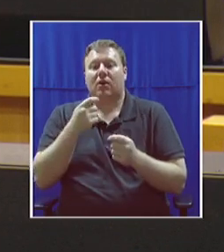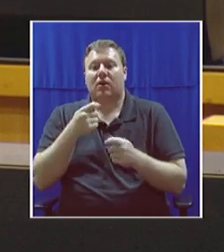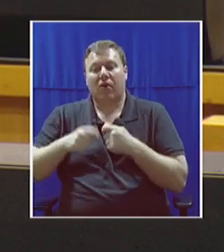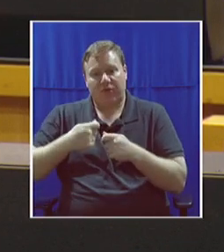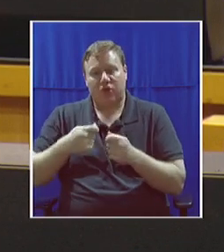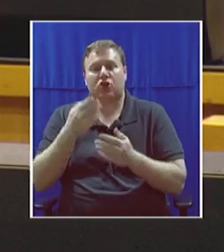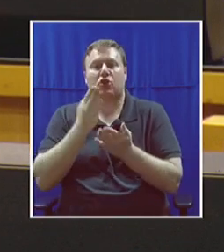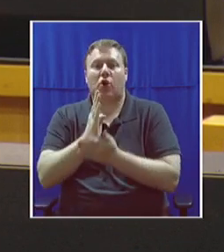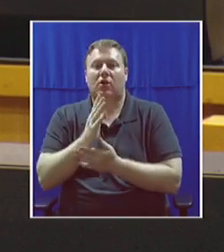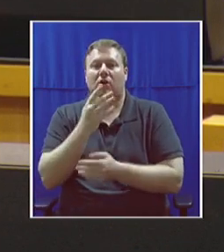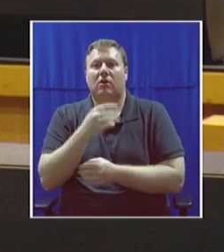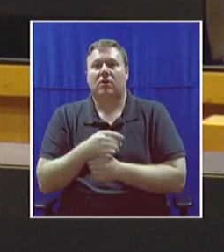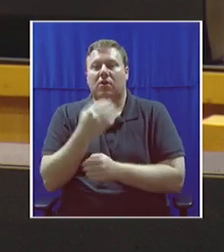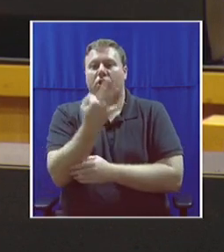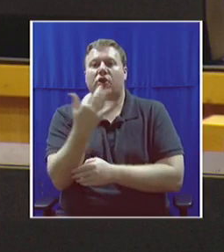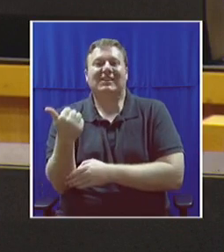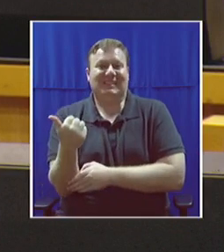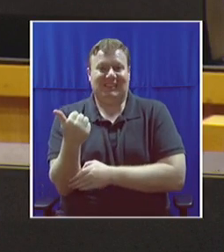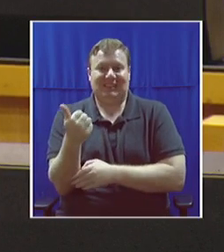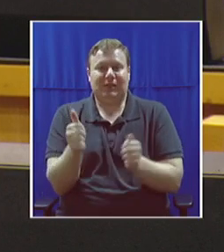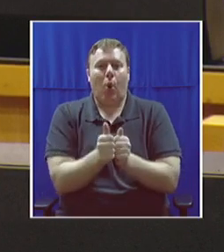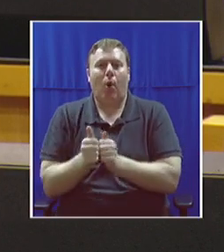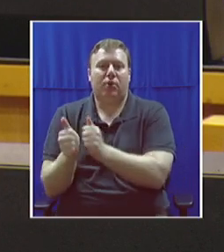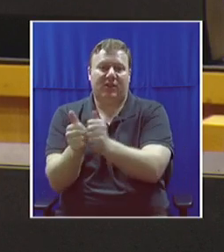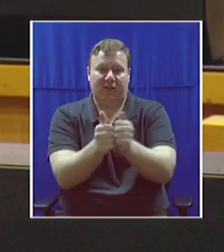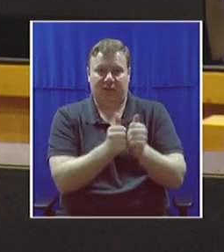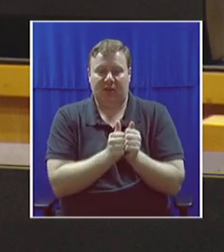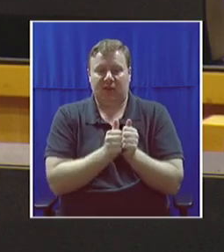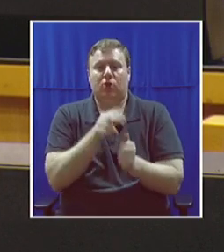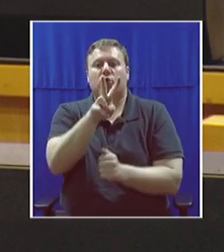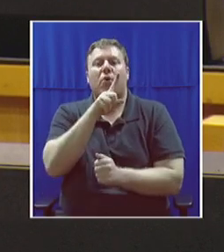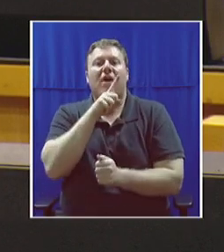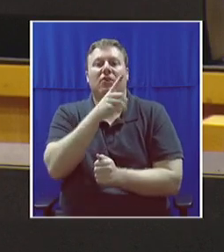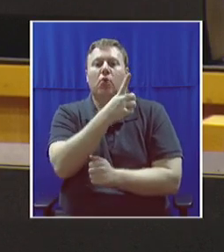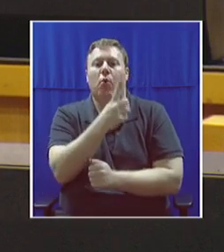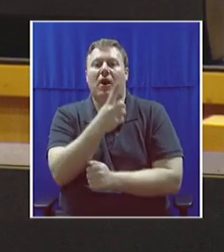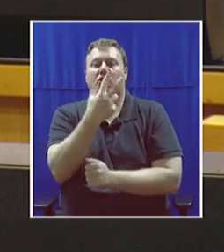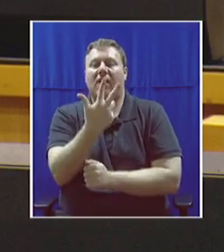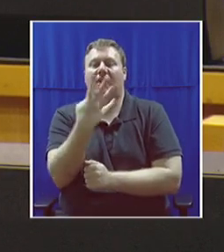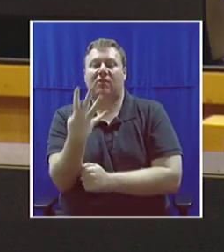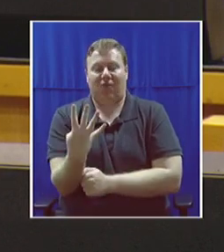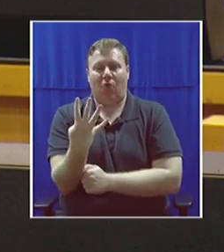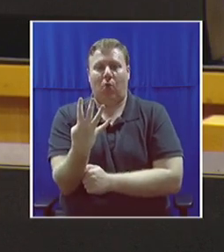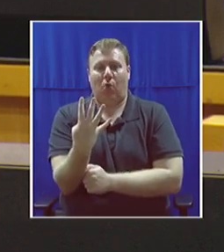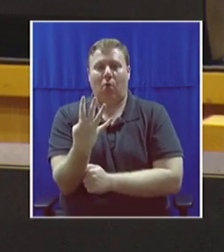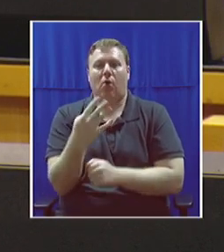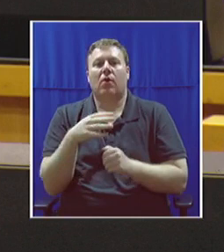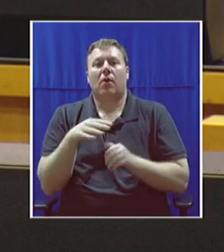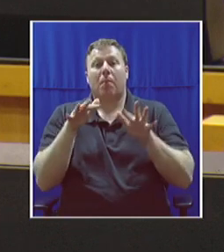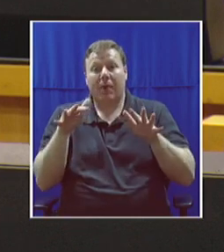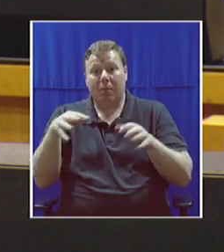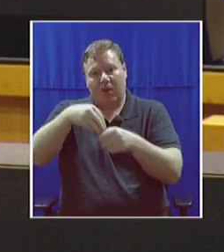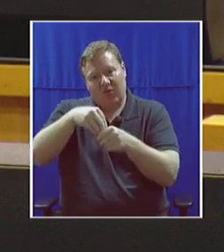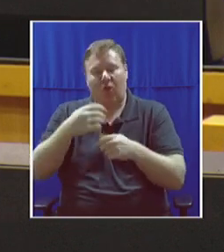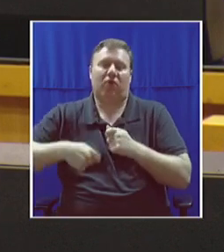to over 36 cooperatives involving 2,184 individual Fisher people